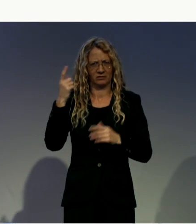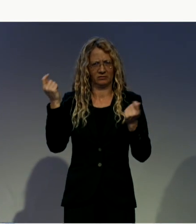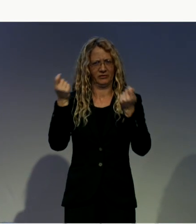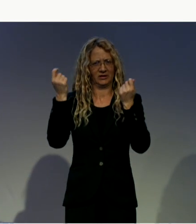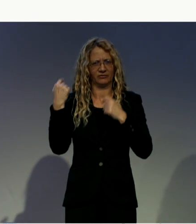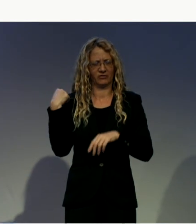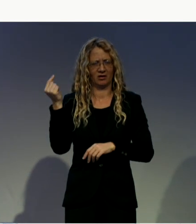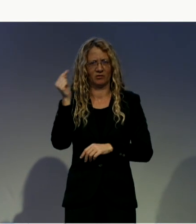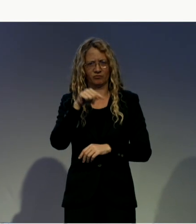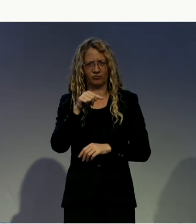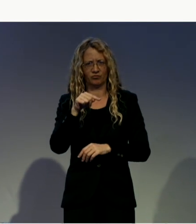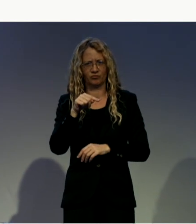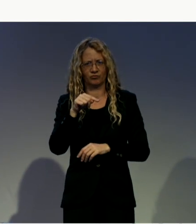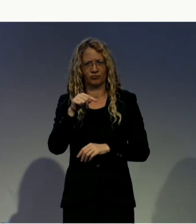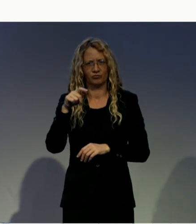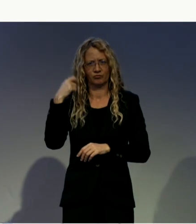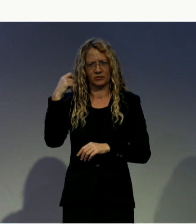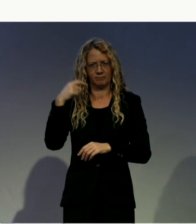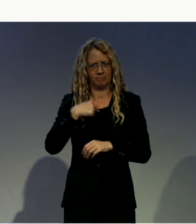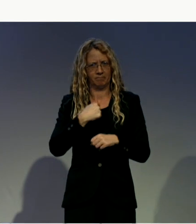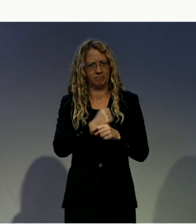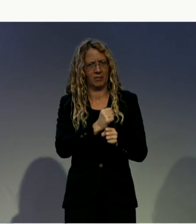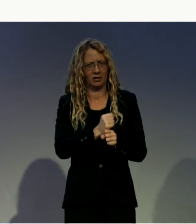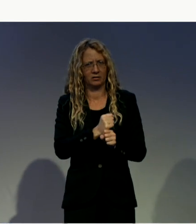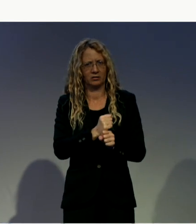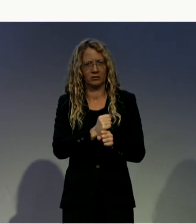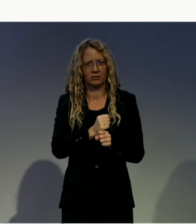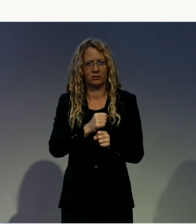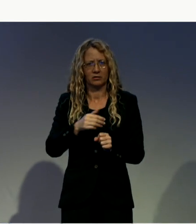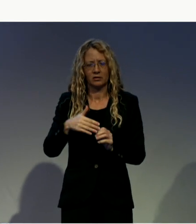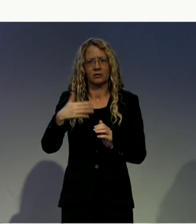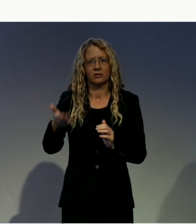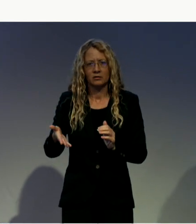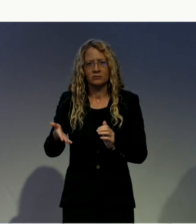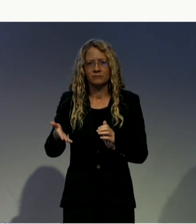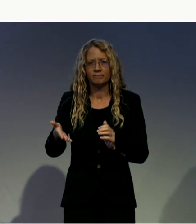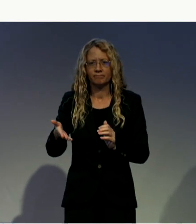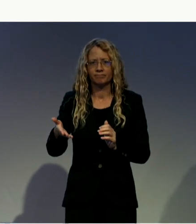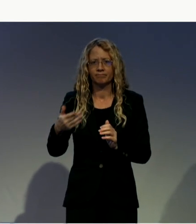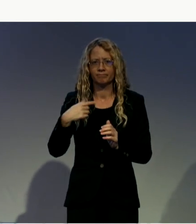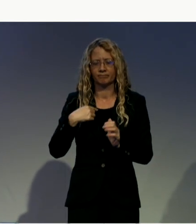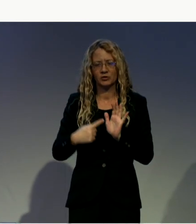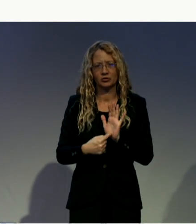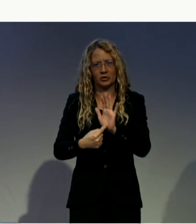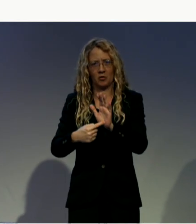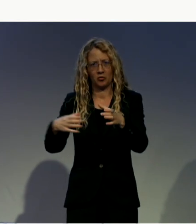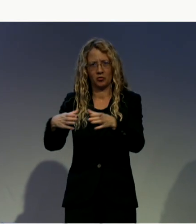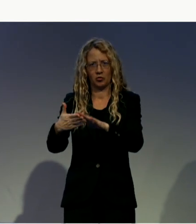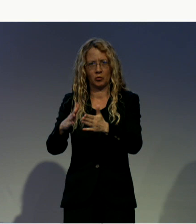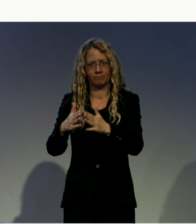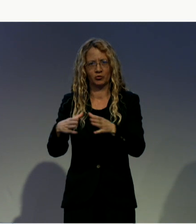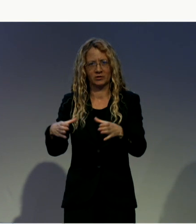go out in the community, theaters, institutions, and use them apart from entertaining, but